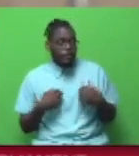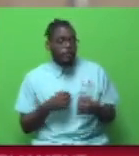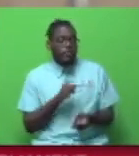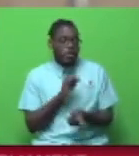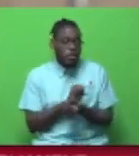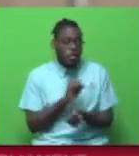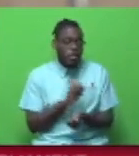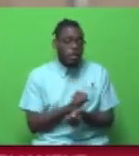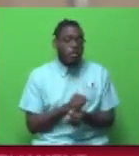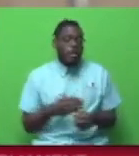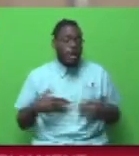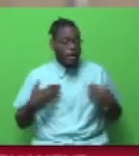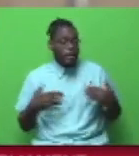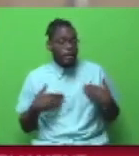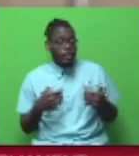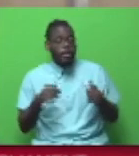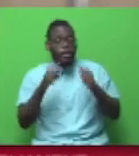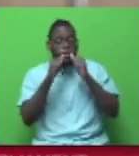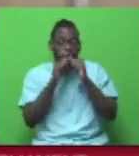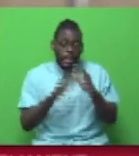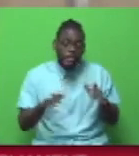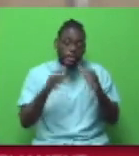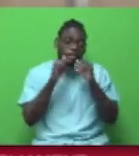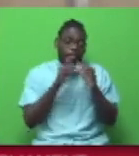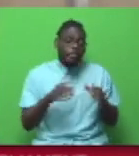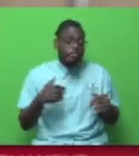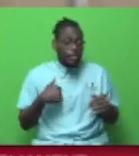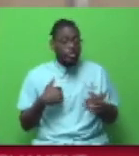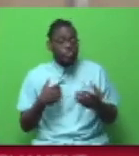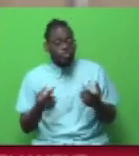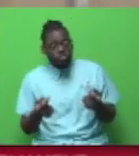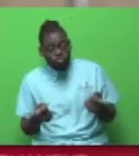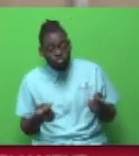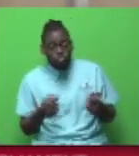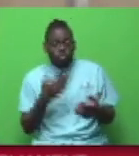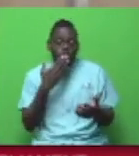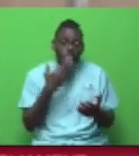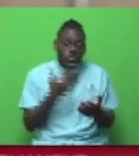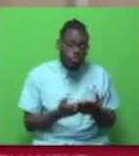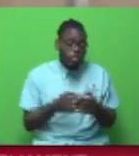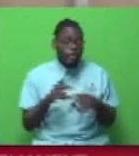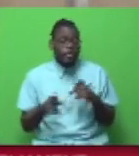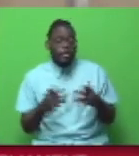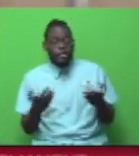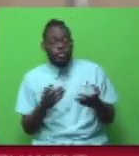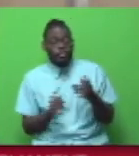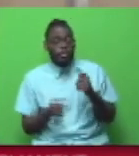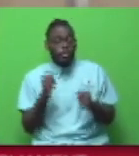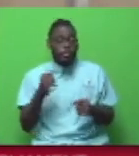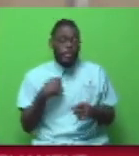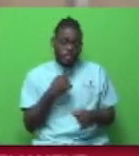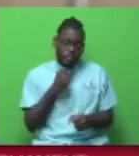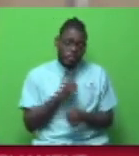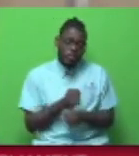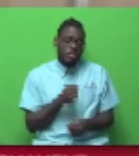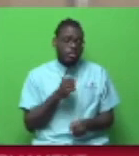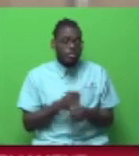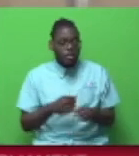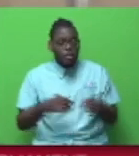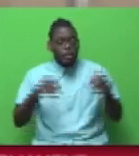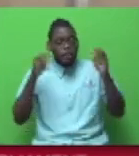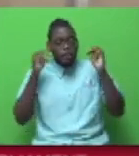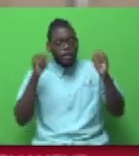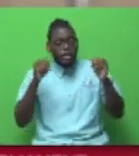stage in my life to have the opportunity to serve the good people of this country, even at the Office of the Attorney General and the Ministry of